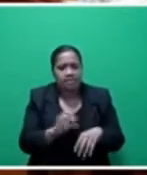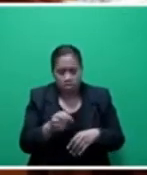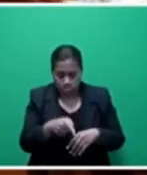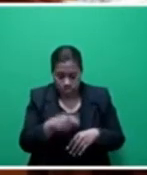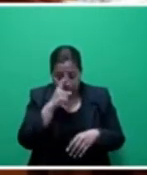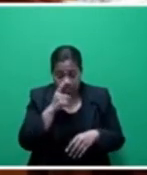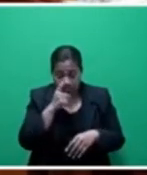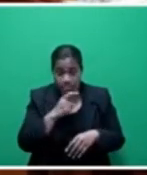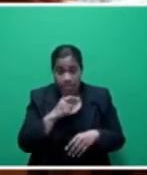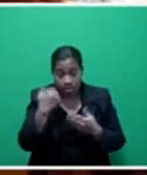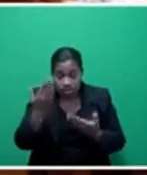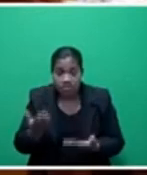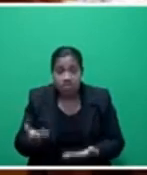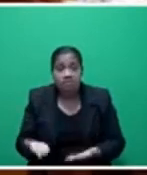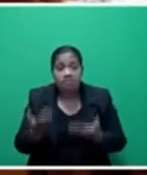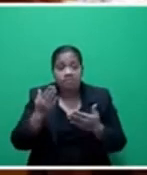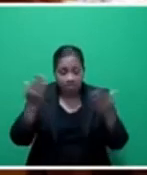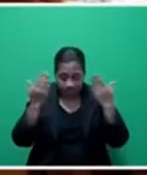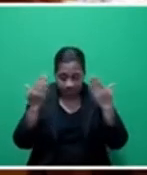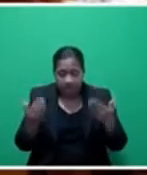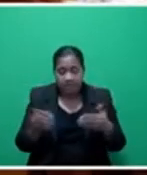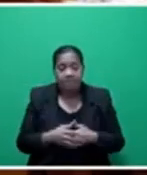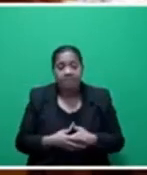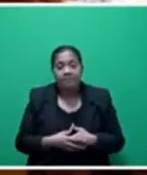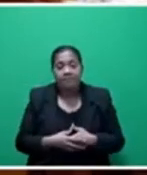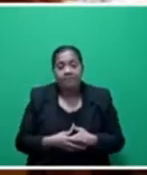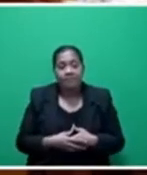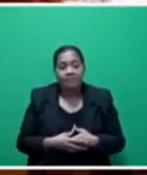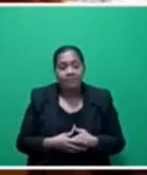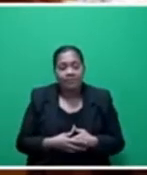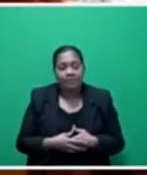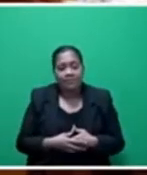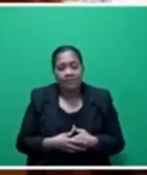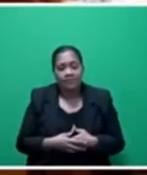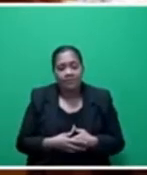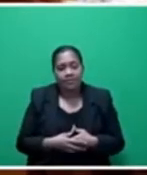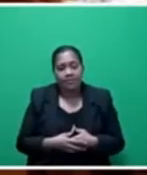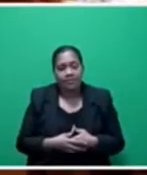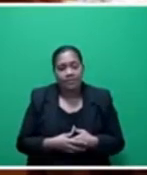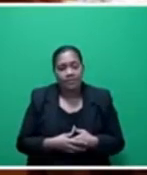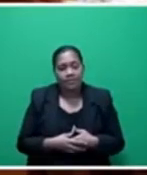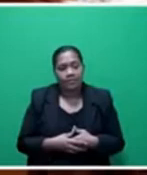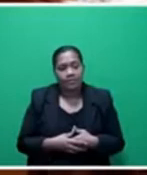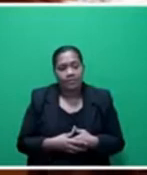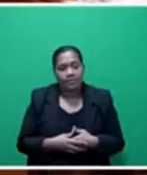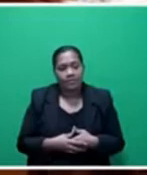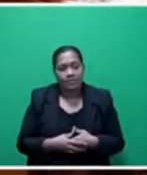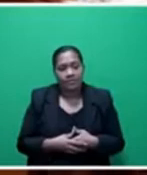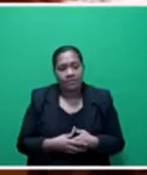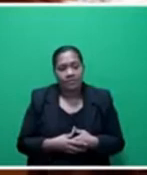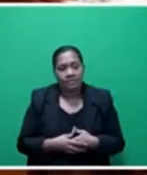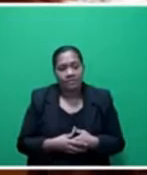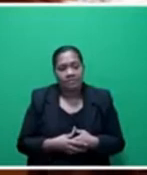people, Honourable Speaker, sir, that can be responded to by Honourable